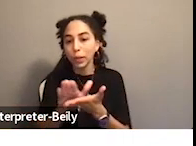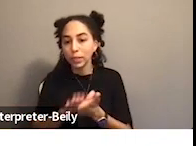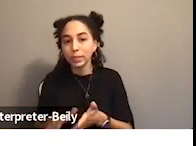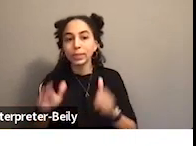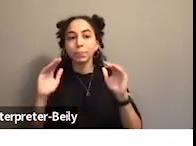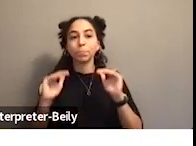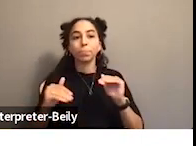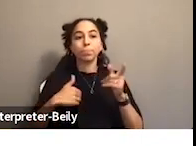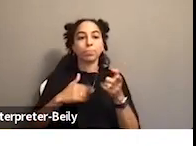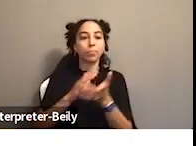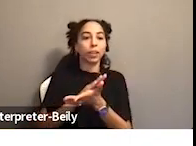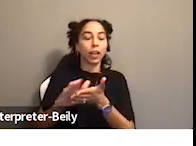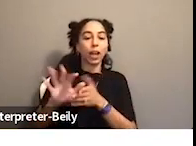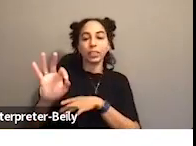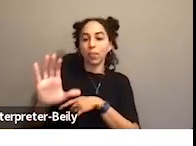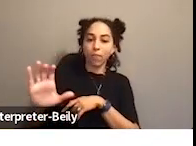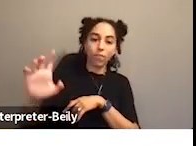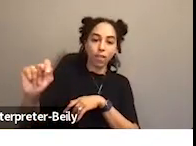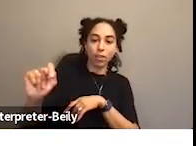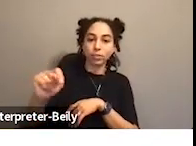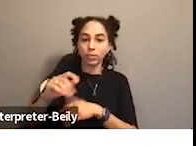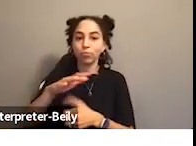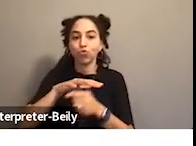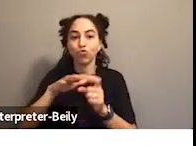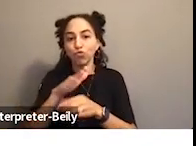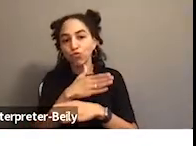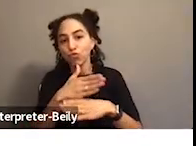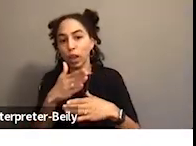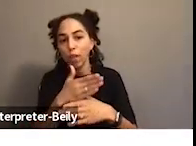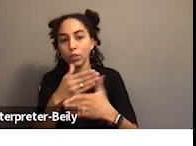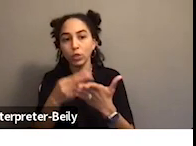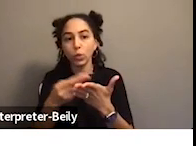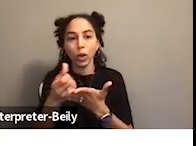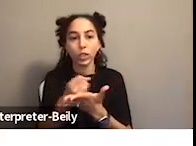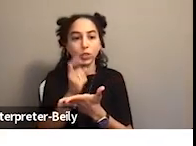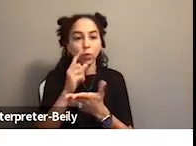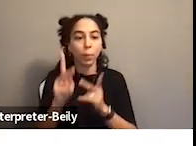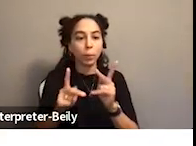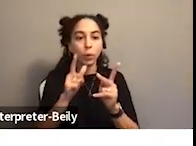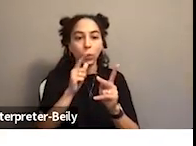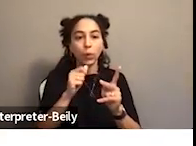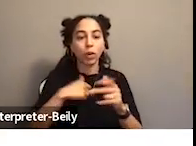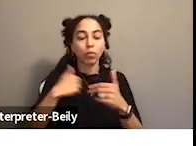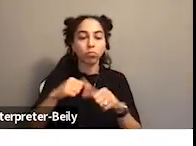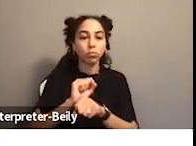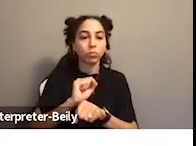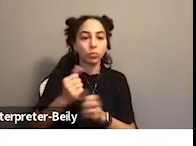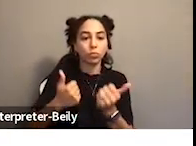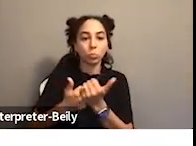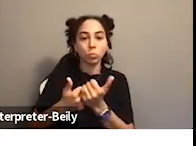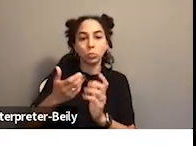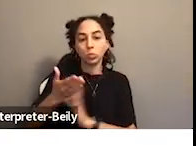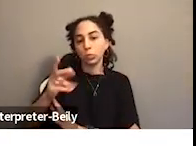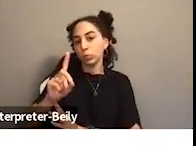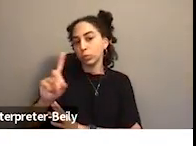here's a nice factoid around average wages for people who are competitively employed, who are being supported through the DD